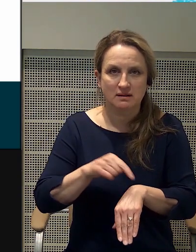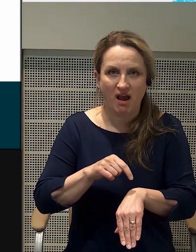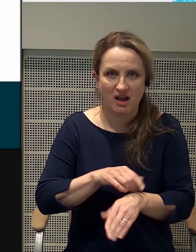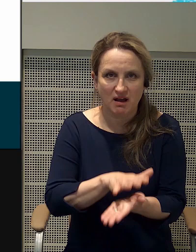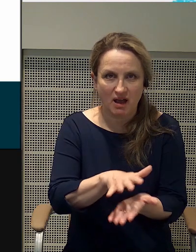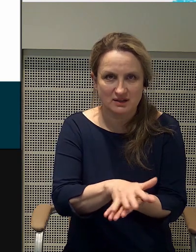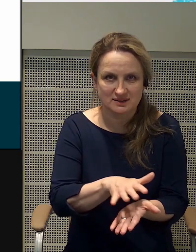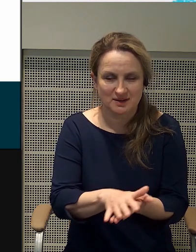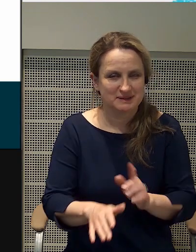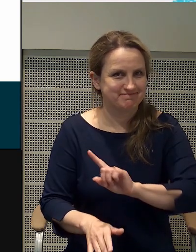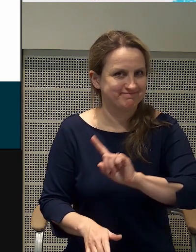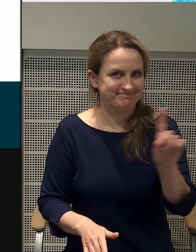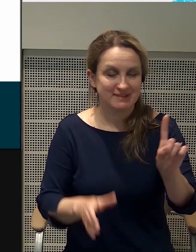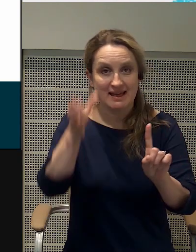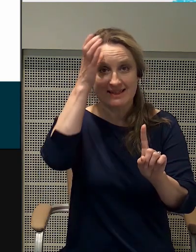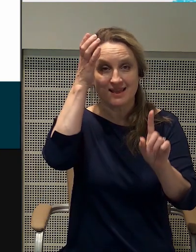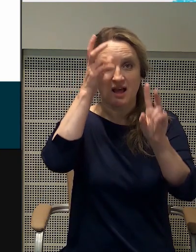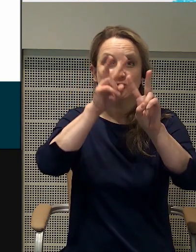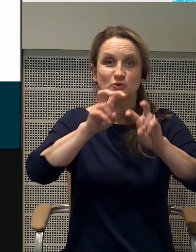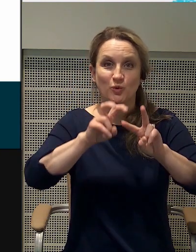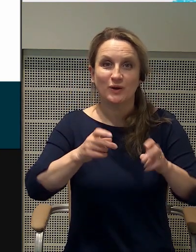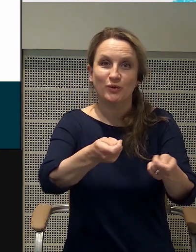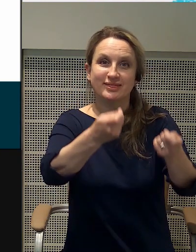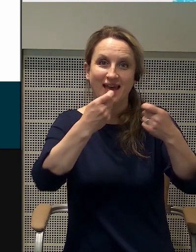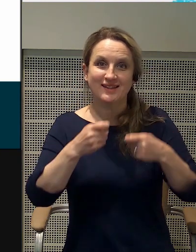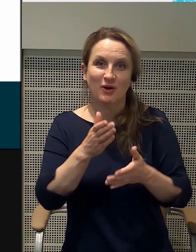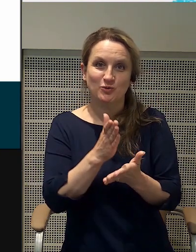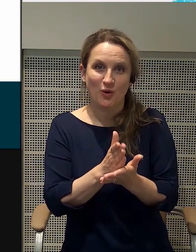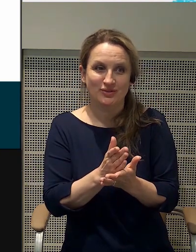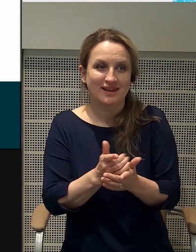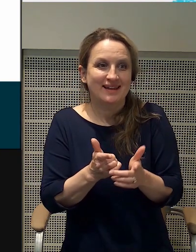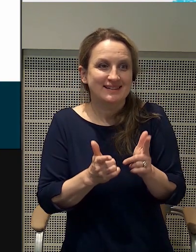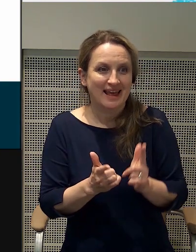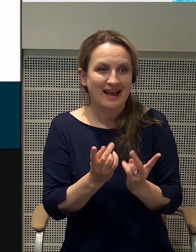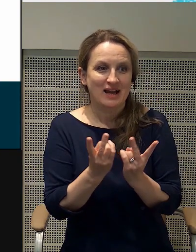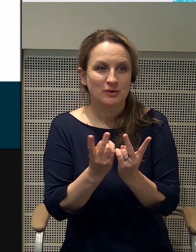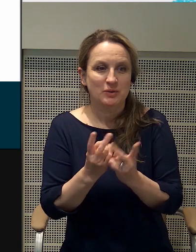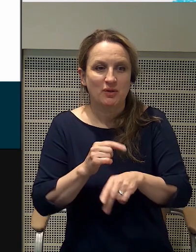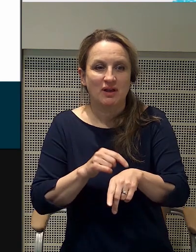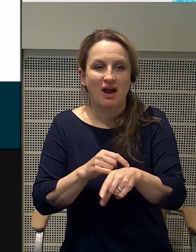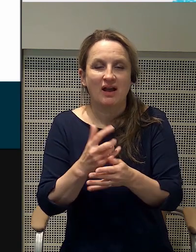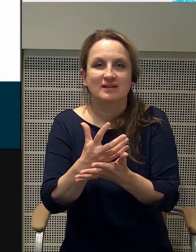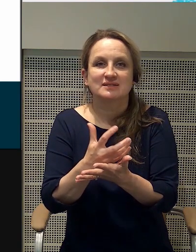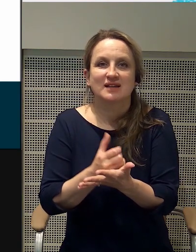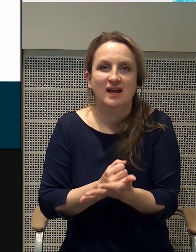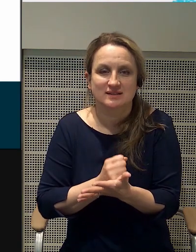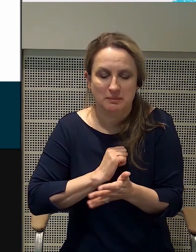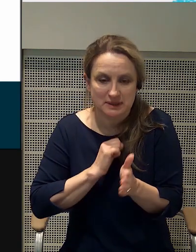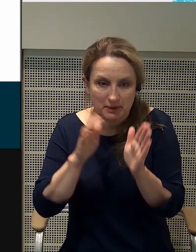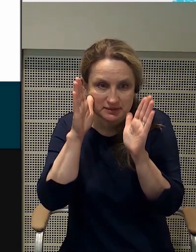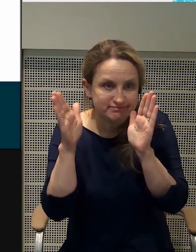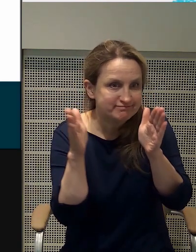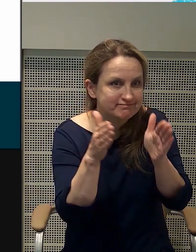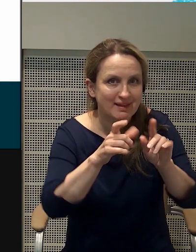consultation because it's so much more focused. And what you get here, like here, you get little charts